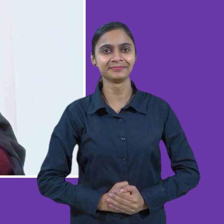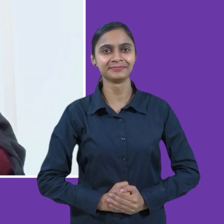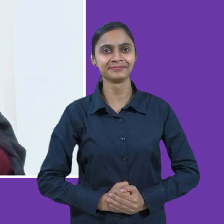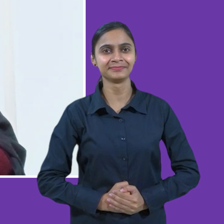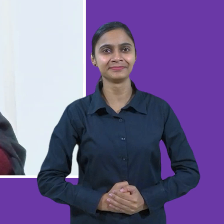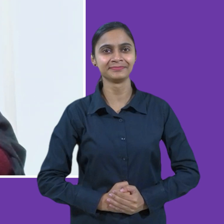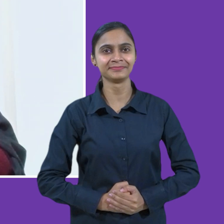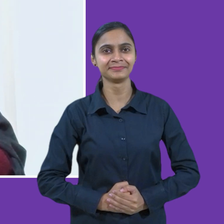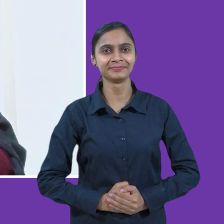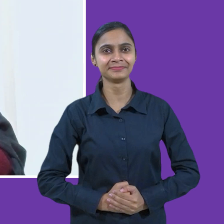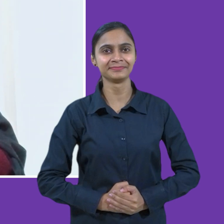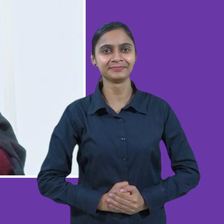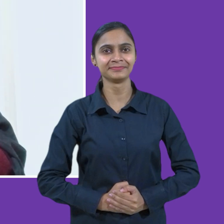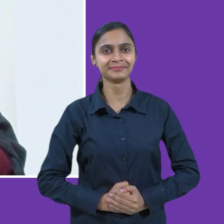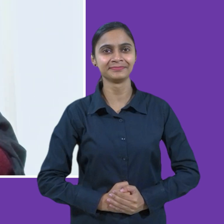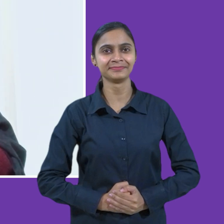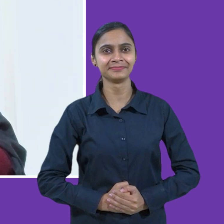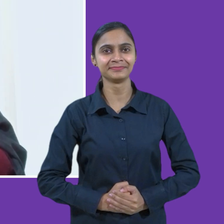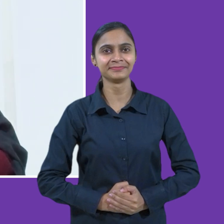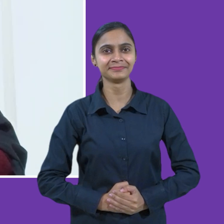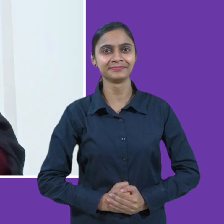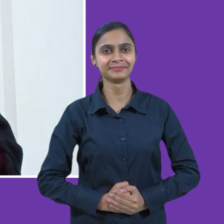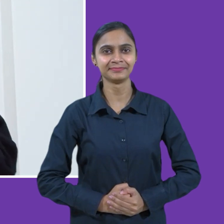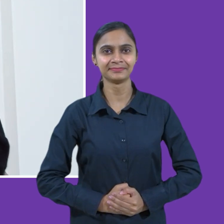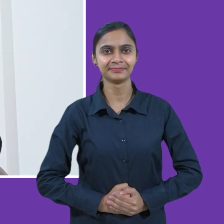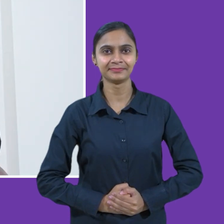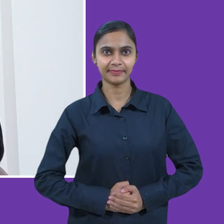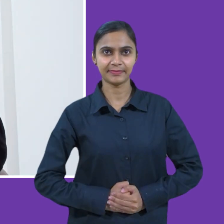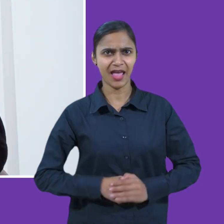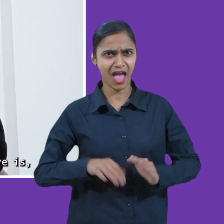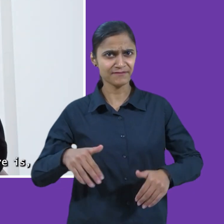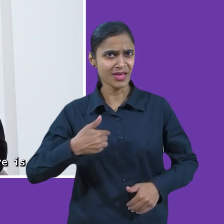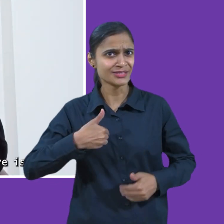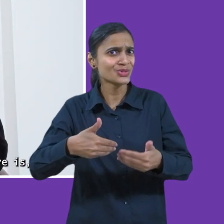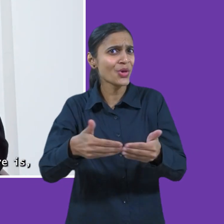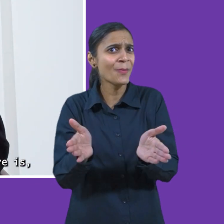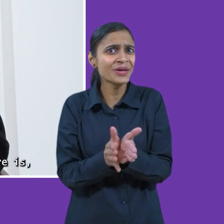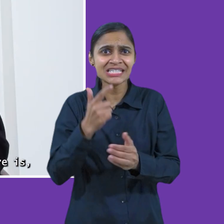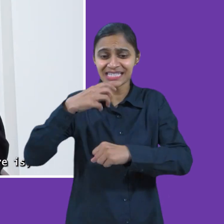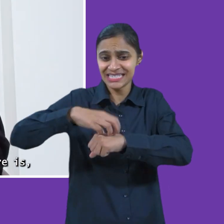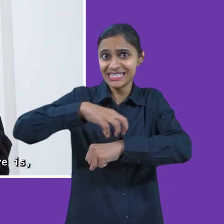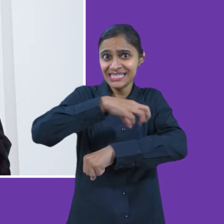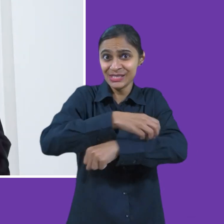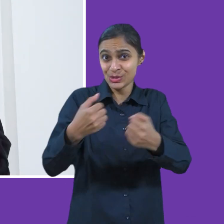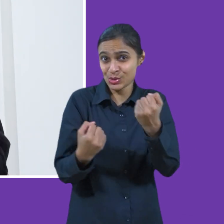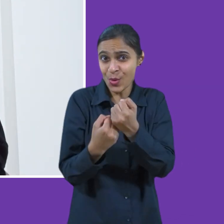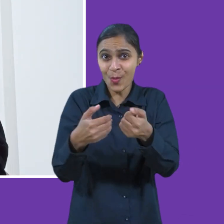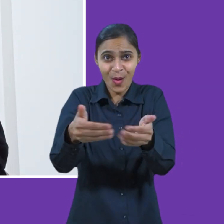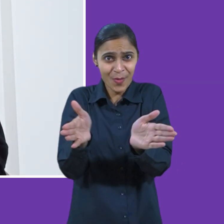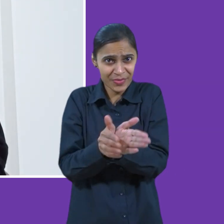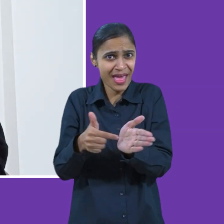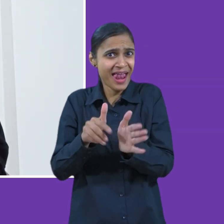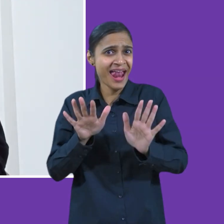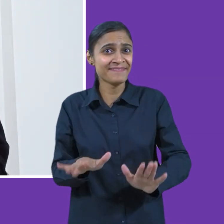So if you see, one more interesting thing I would like to share is like as I have